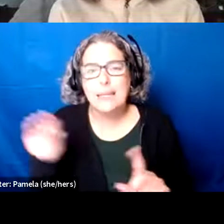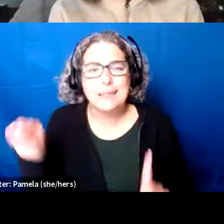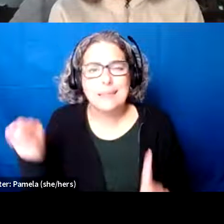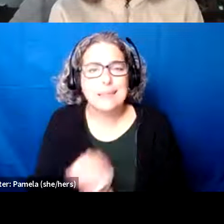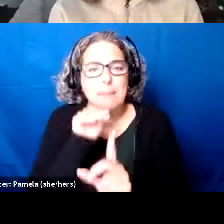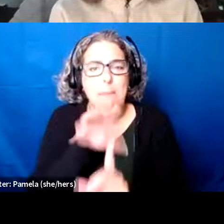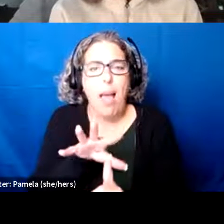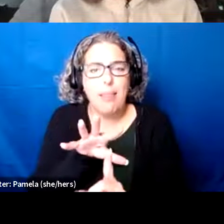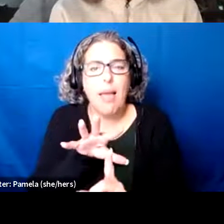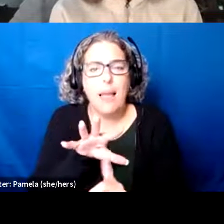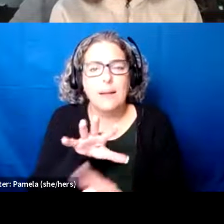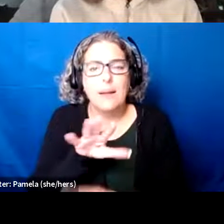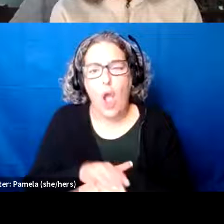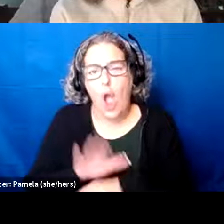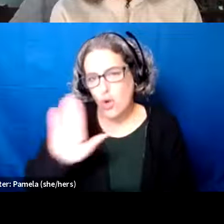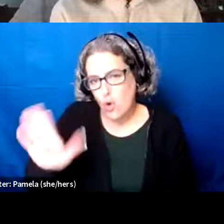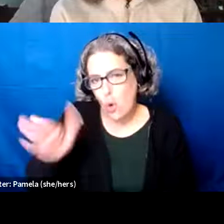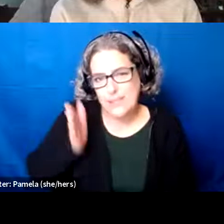spotlight them on your